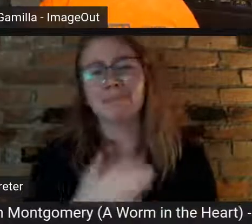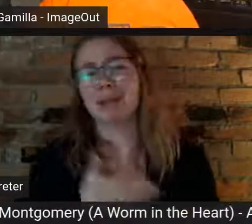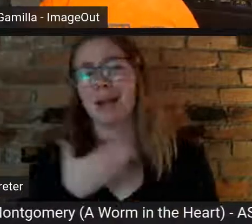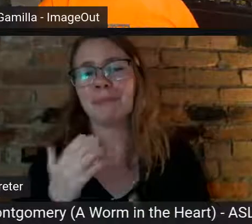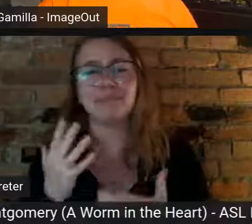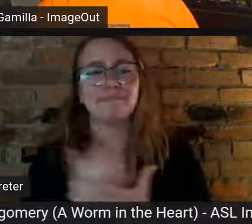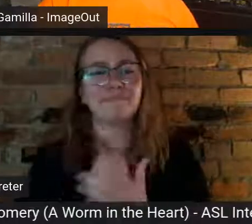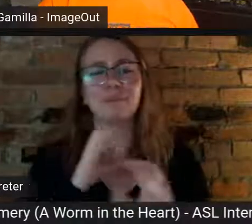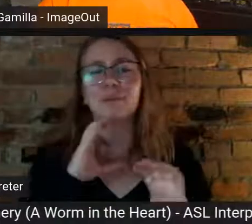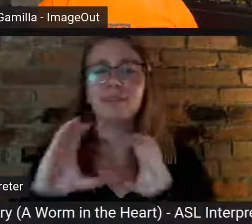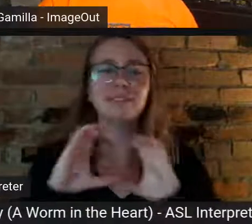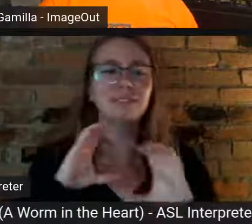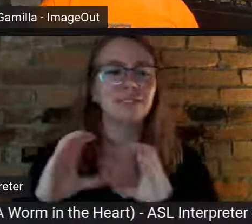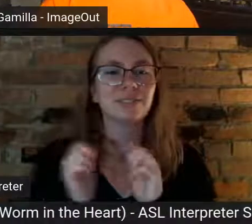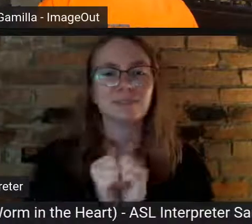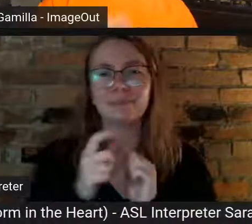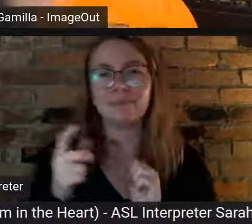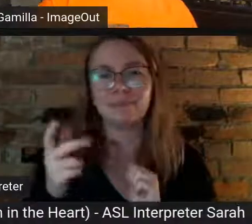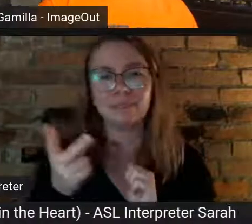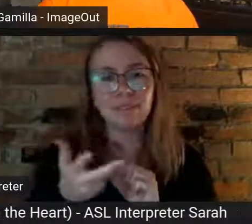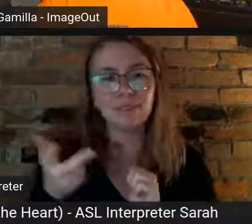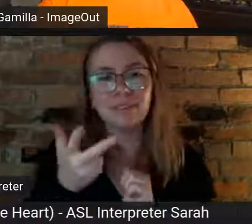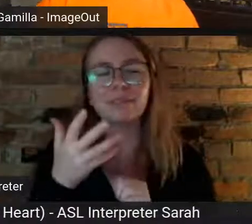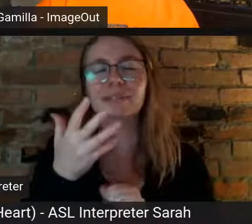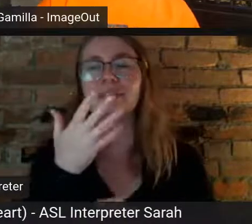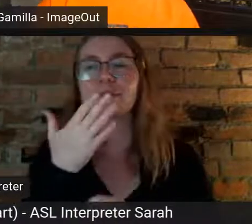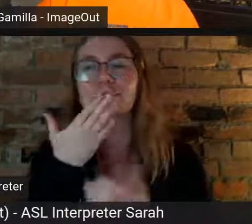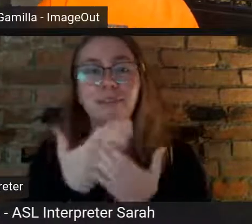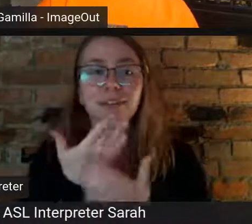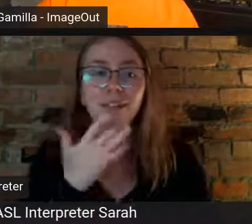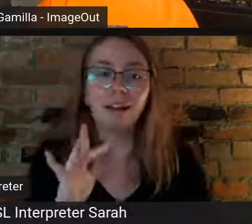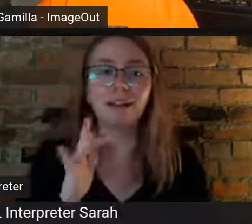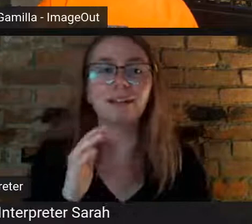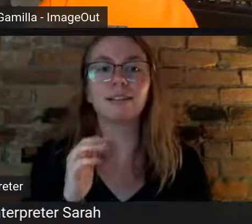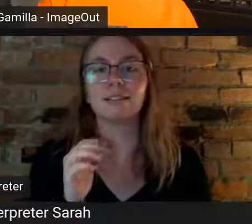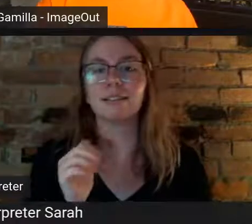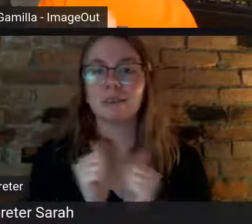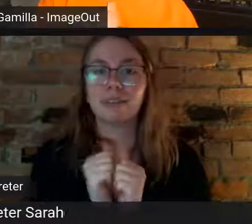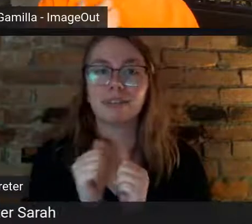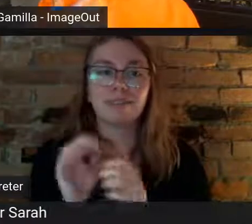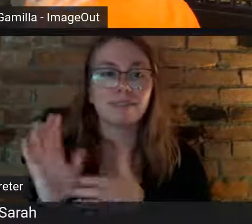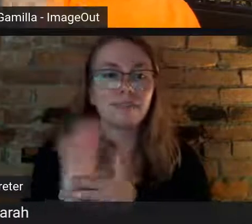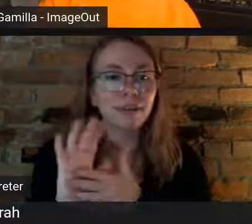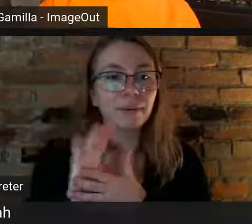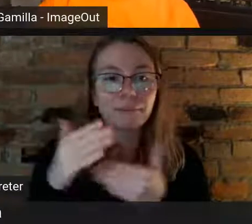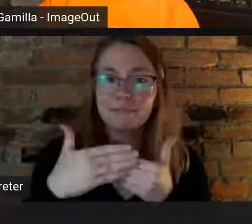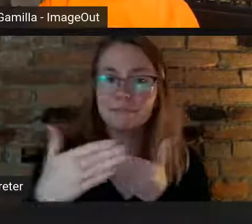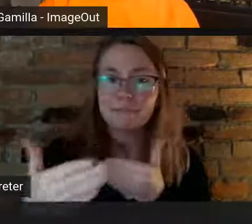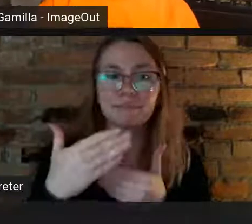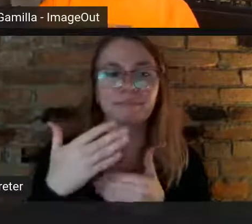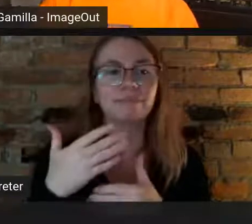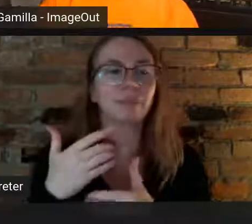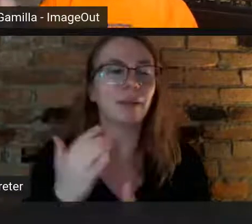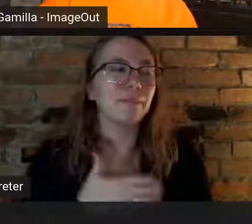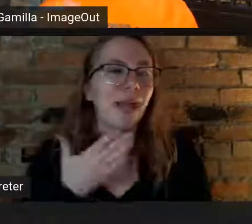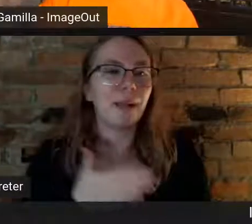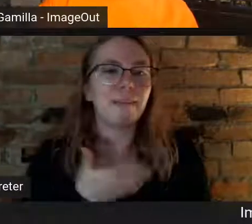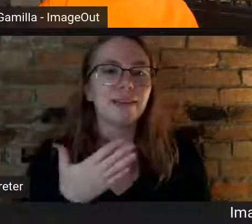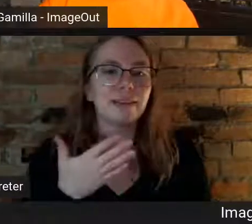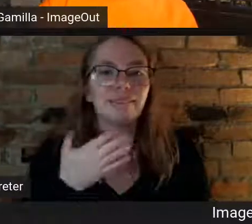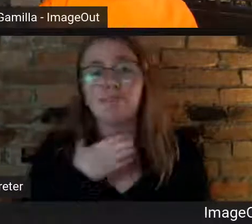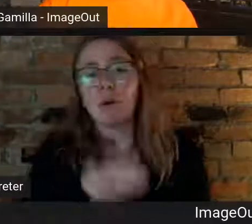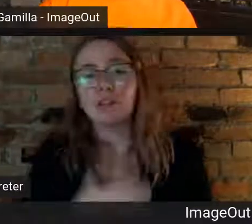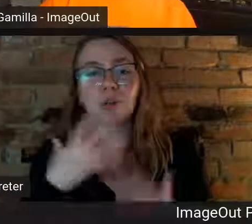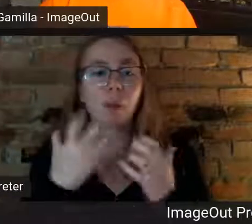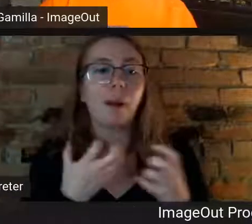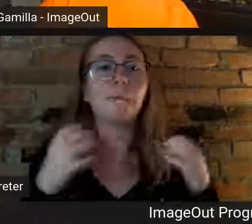So, and good luck with the films. My wish is for everyone to see it and